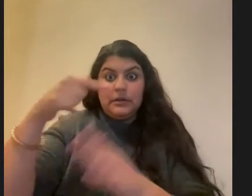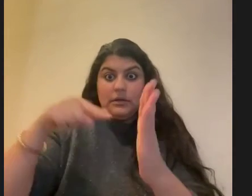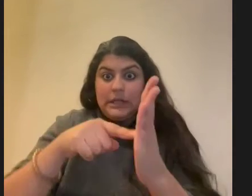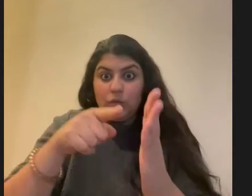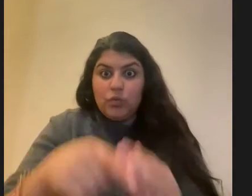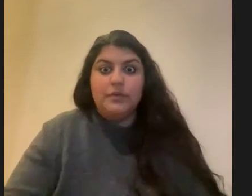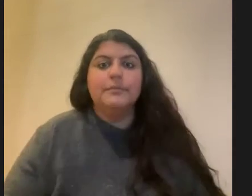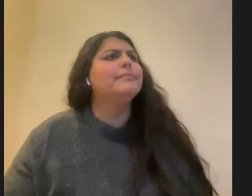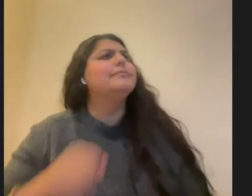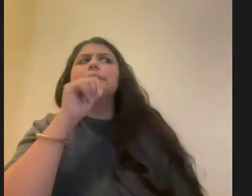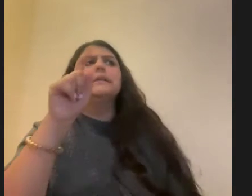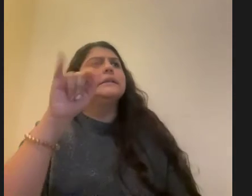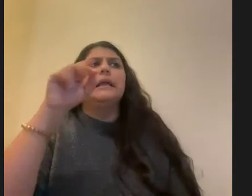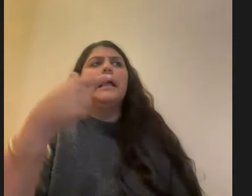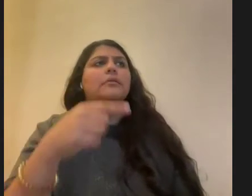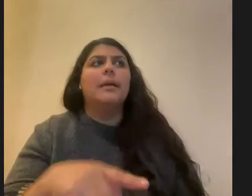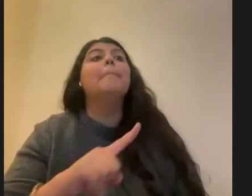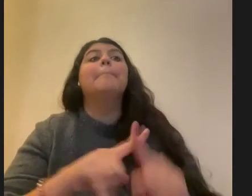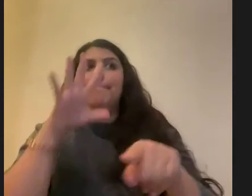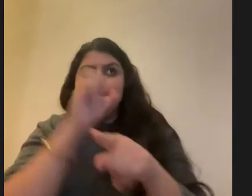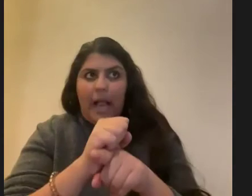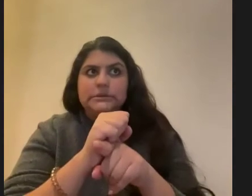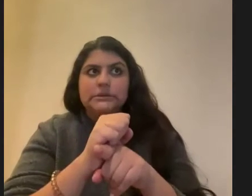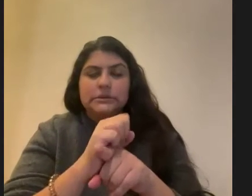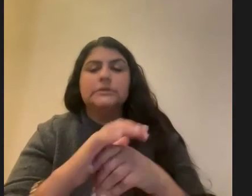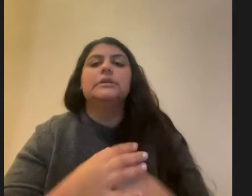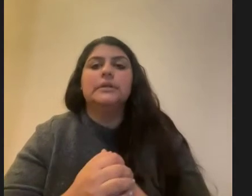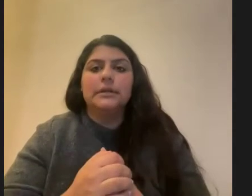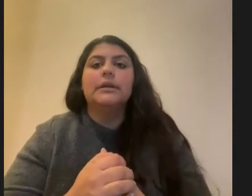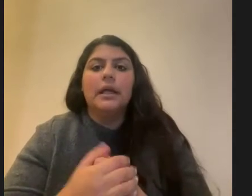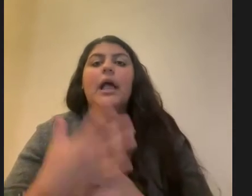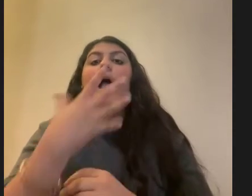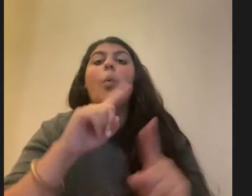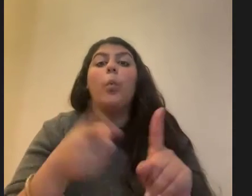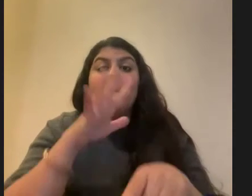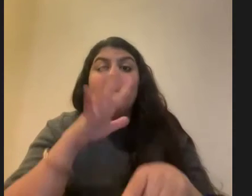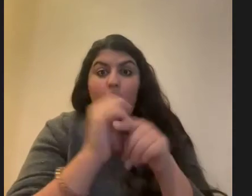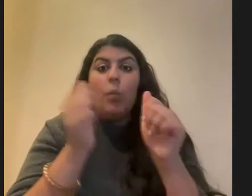So they don't sting, they'll bite. Um, and when they bite with their